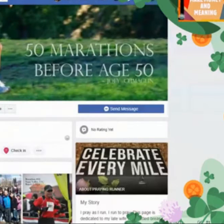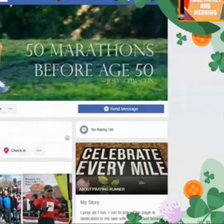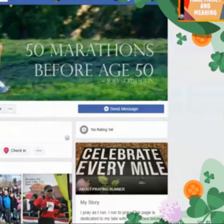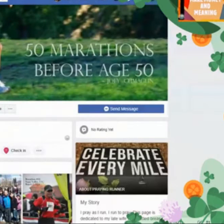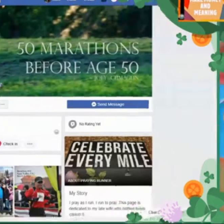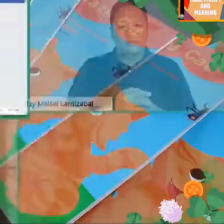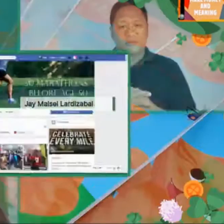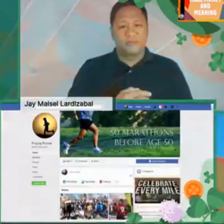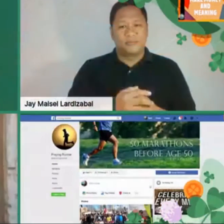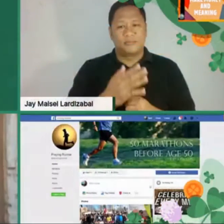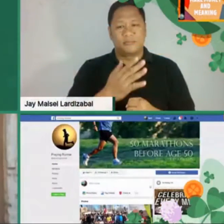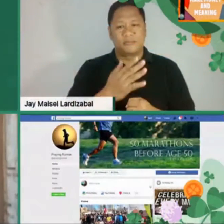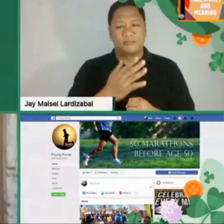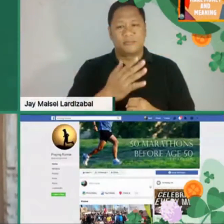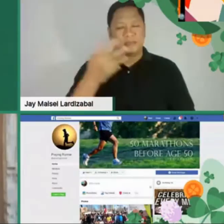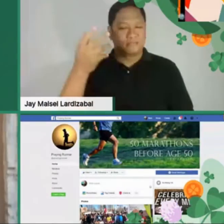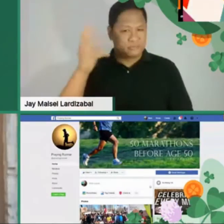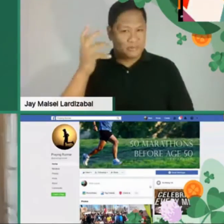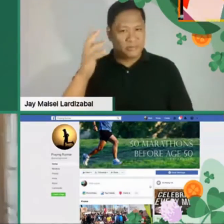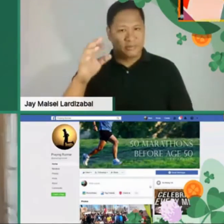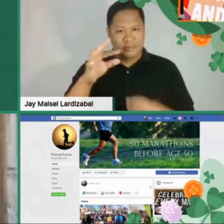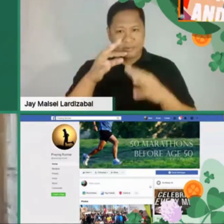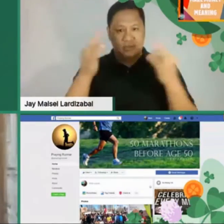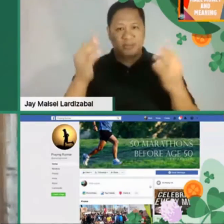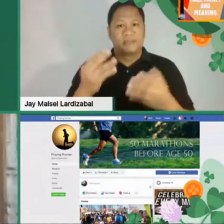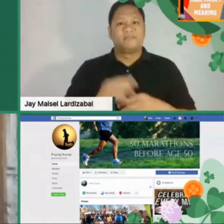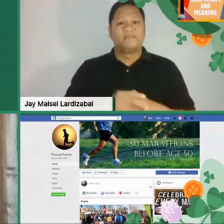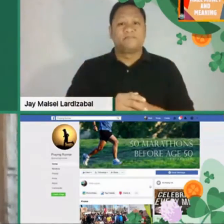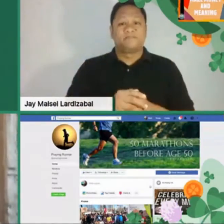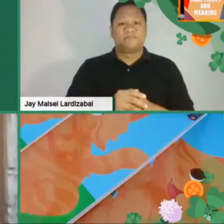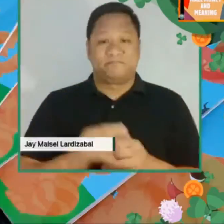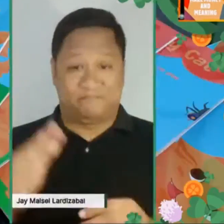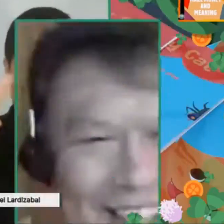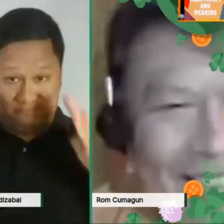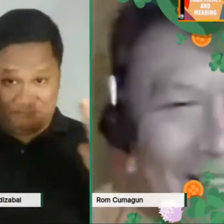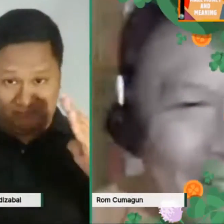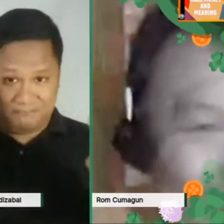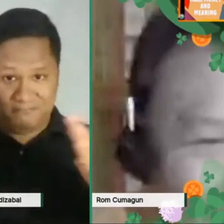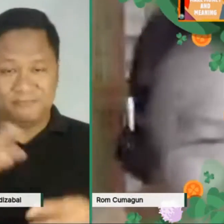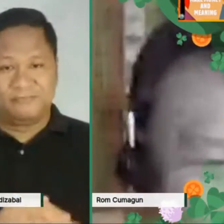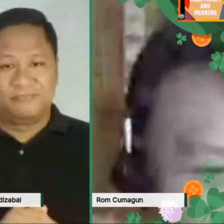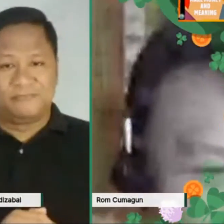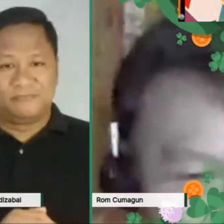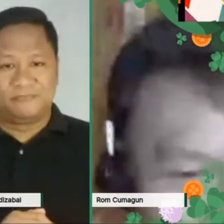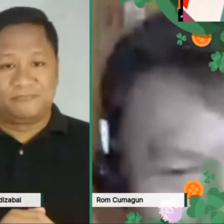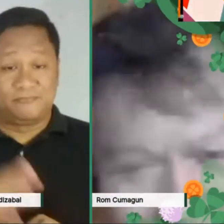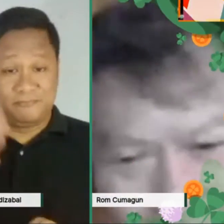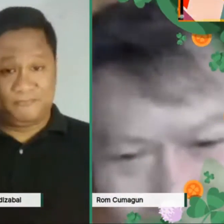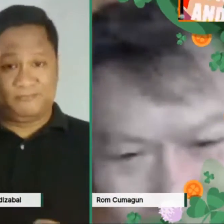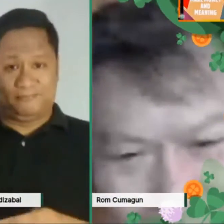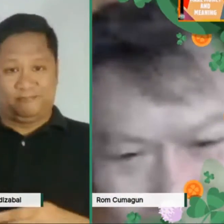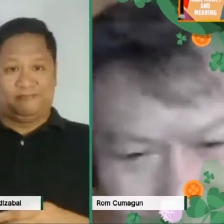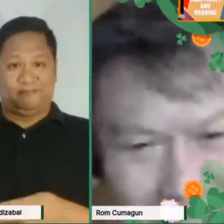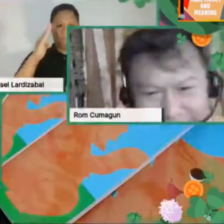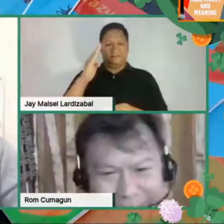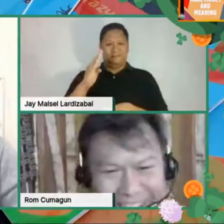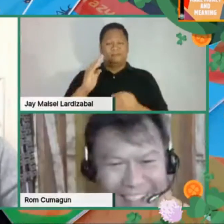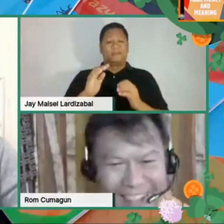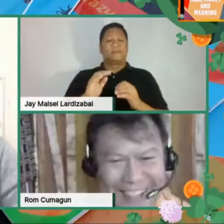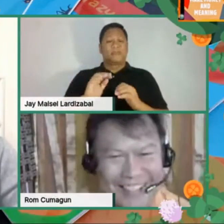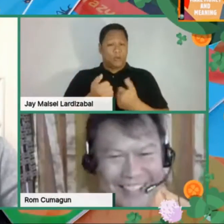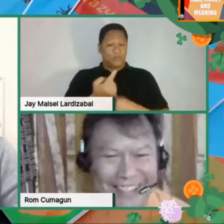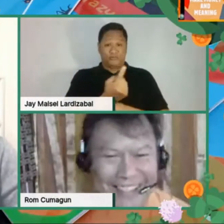Crazy Cat. Hello, Yeah, hi. but I never read it. Okay, Are you reading it hello, now? hello. How are you? Tell